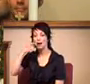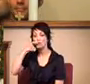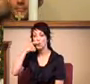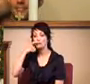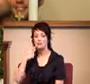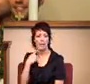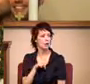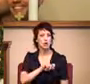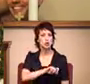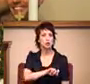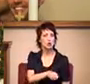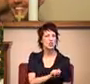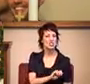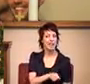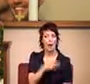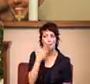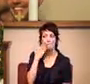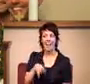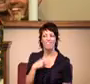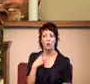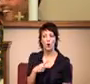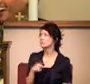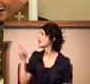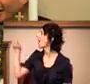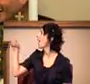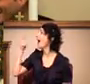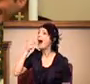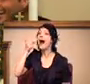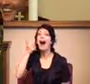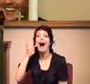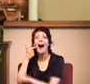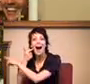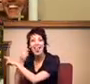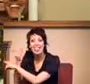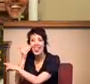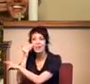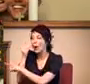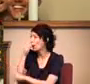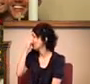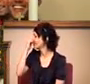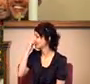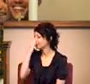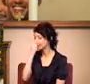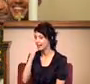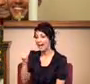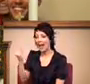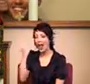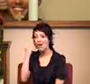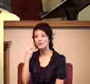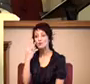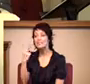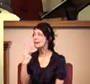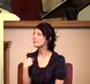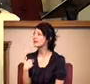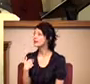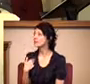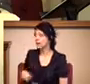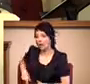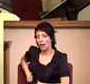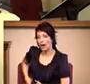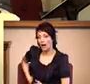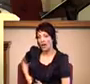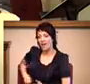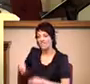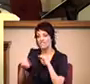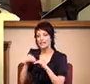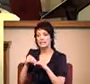singing. So I wanted to get into singing one of those songs. And if any of you seen me going like this diligently,